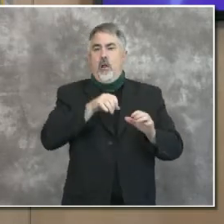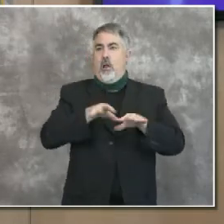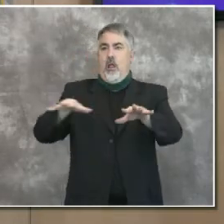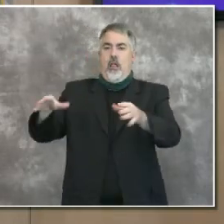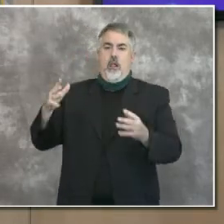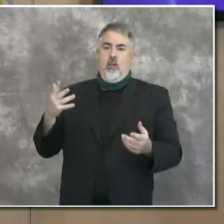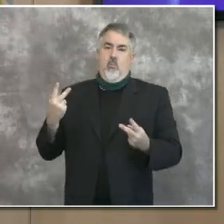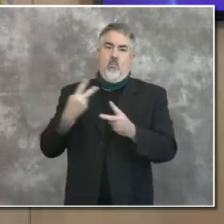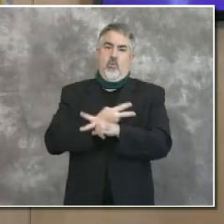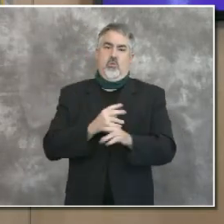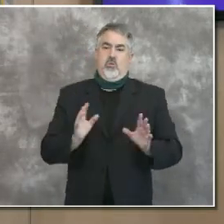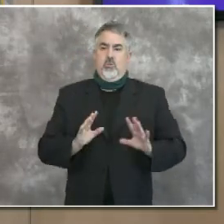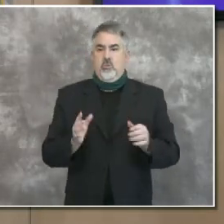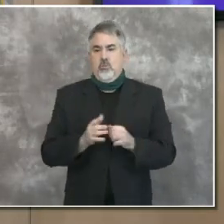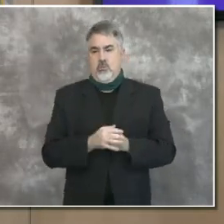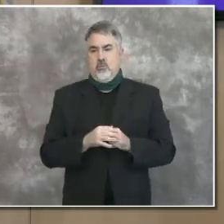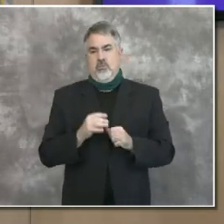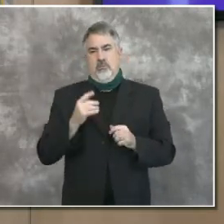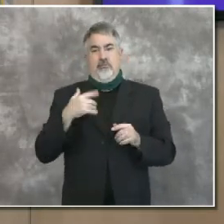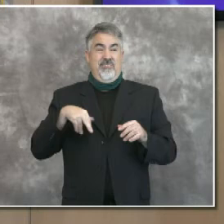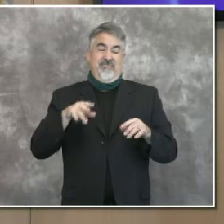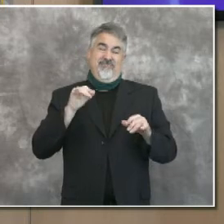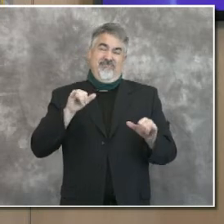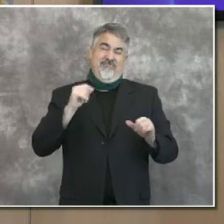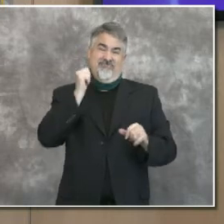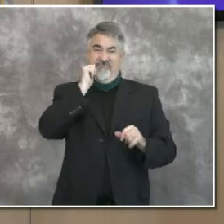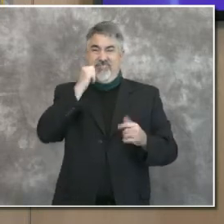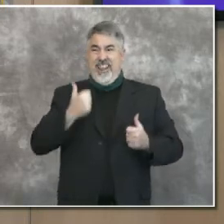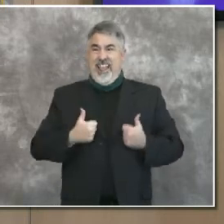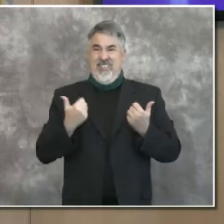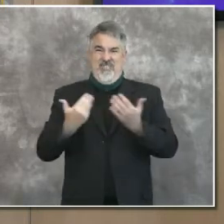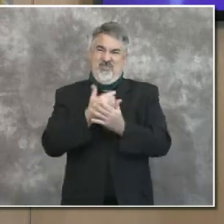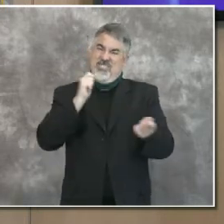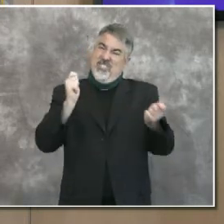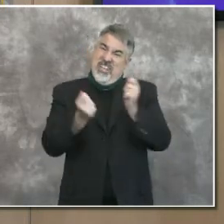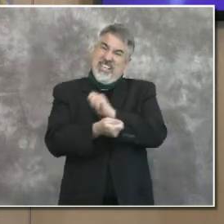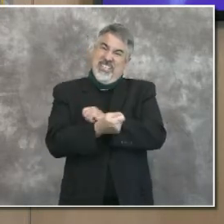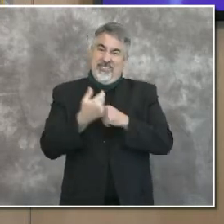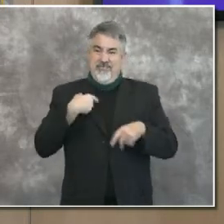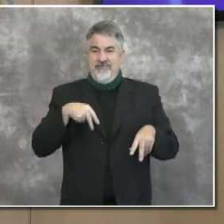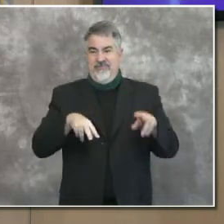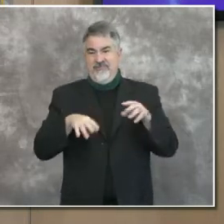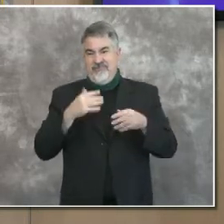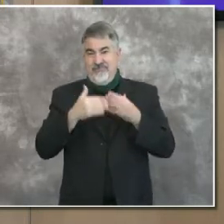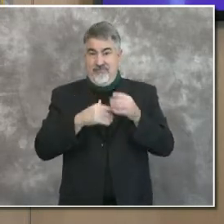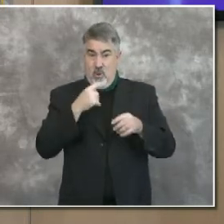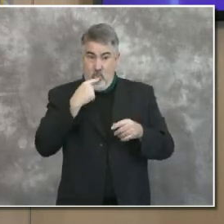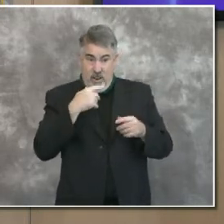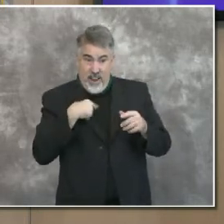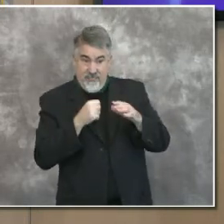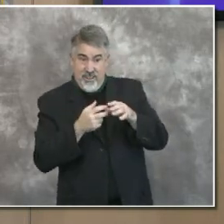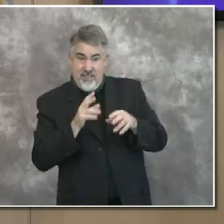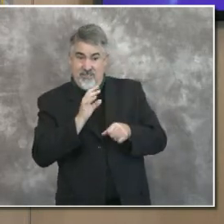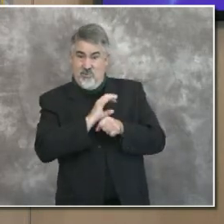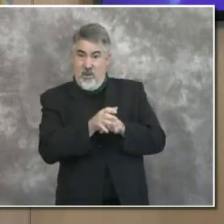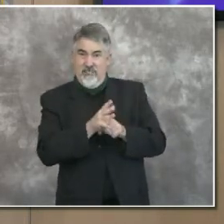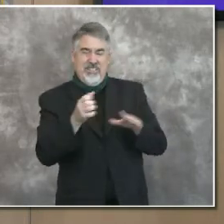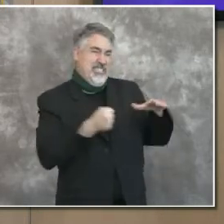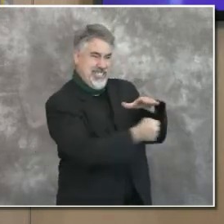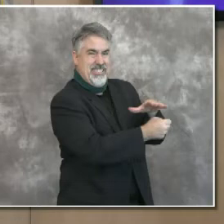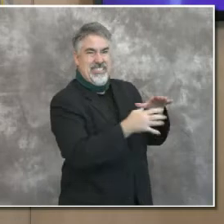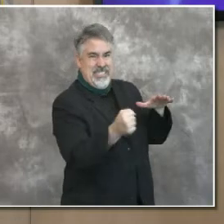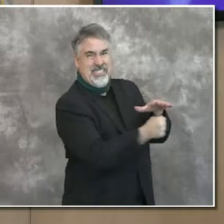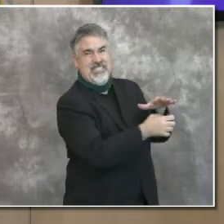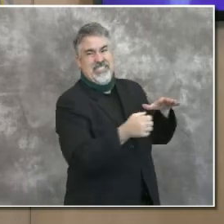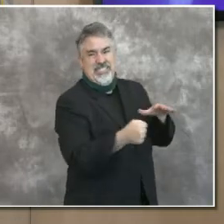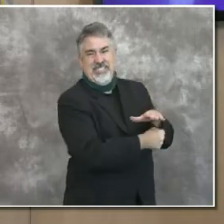of this new normal where we are able to contain coronavirus as we move forward. In a moment, I will introduce Nick Mascione, our Director